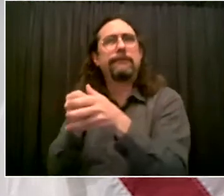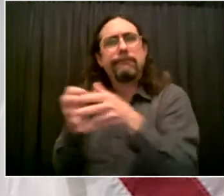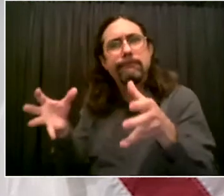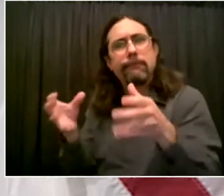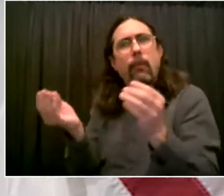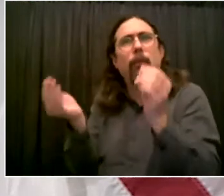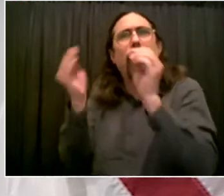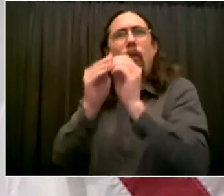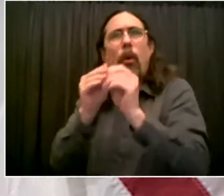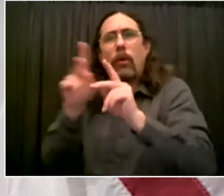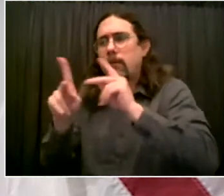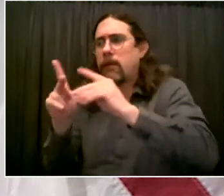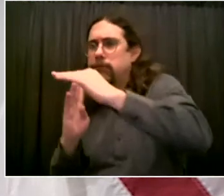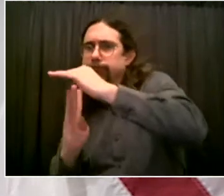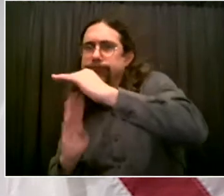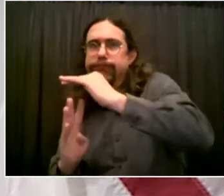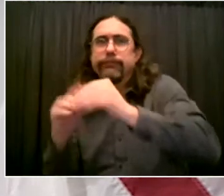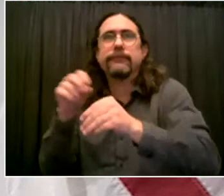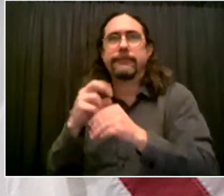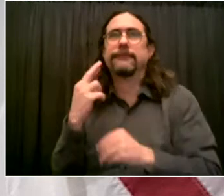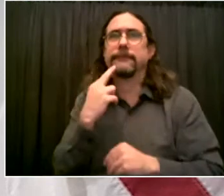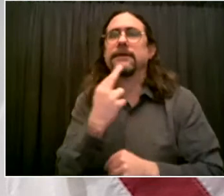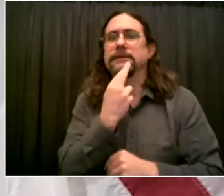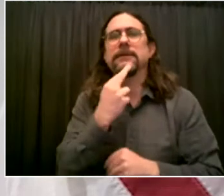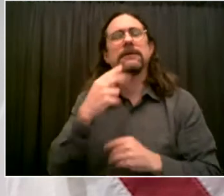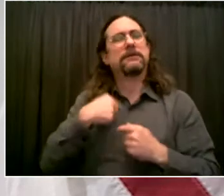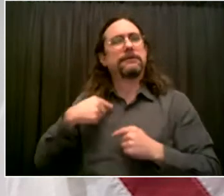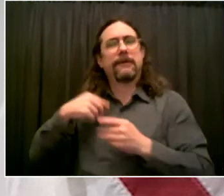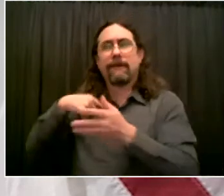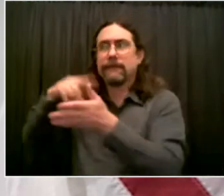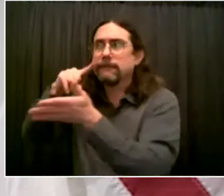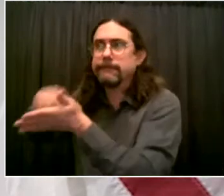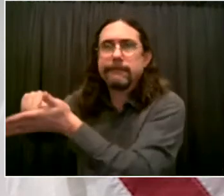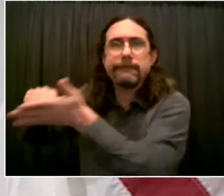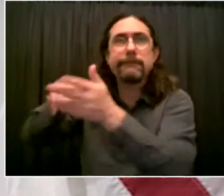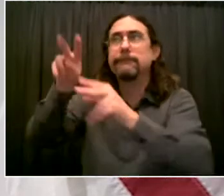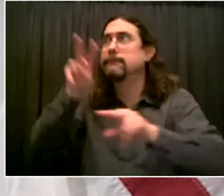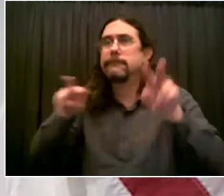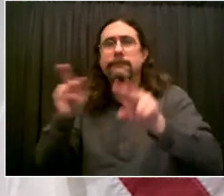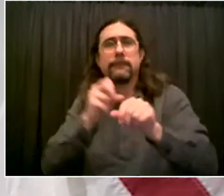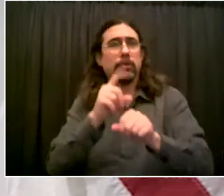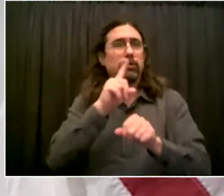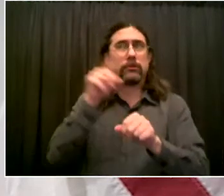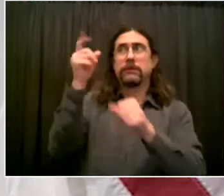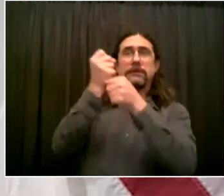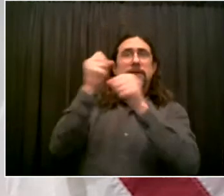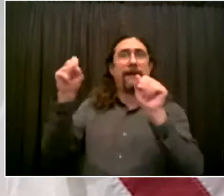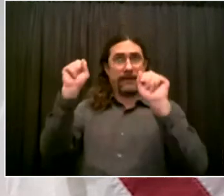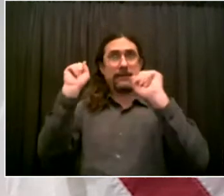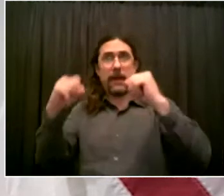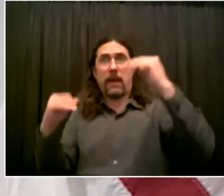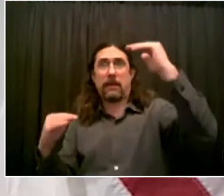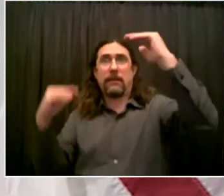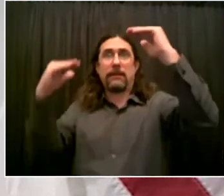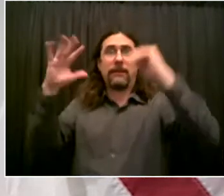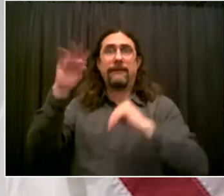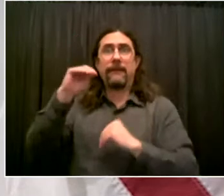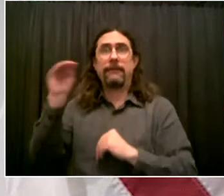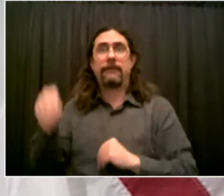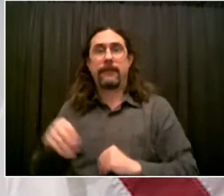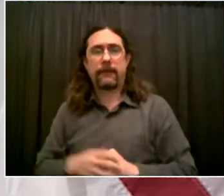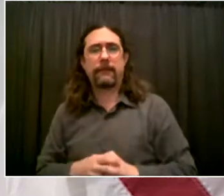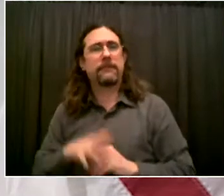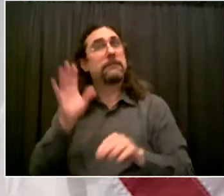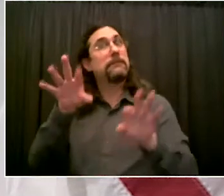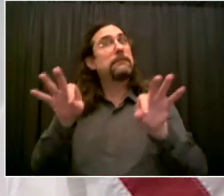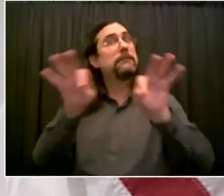goers to make sure to follow the right approaches to keep everyone safe, including the people who do the work in the restaurants, who we really